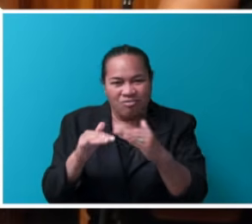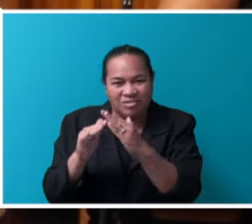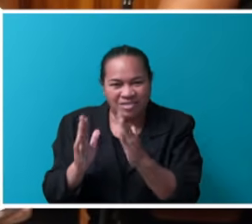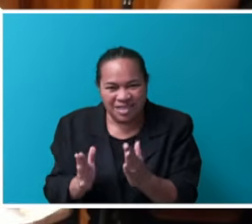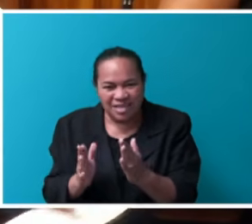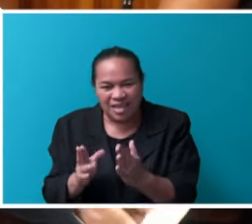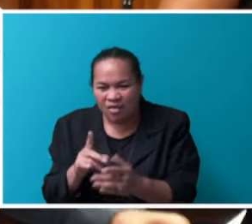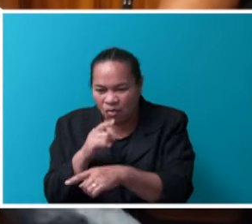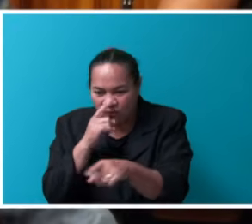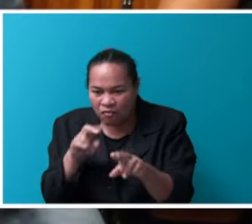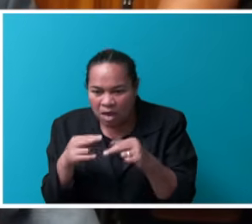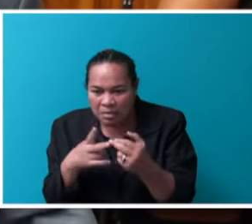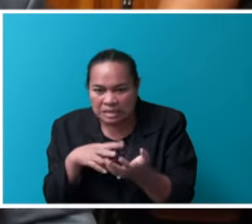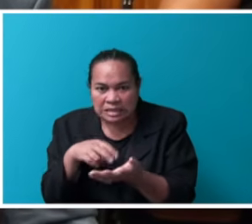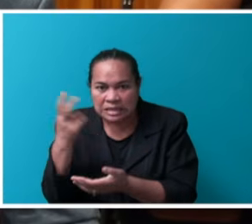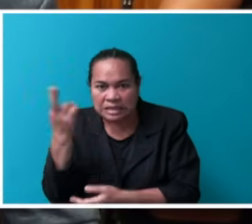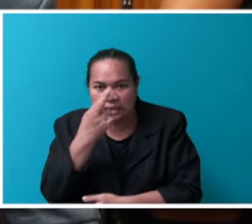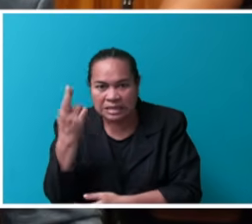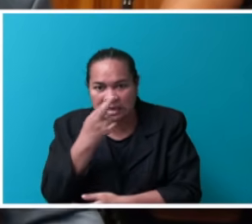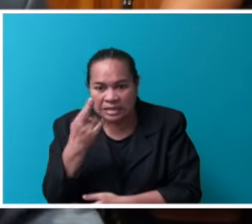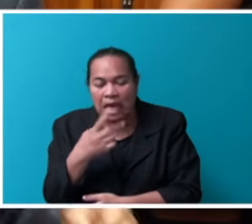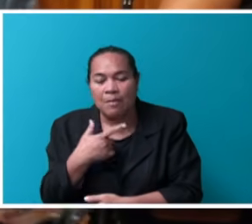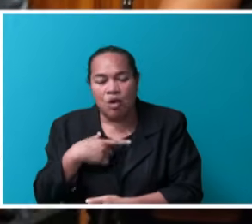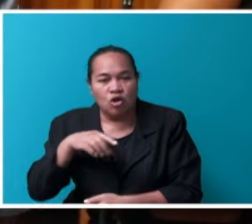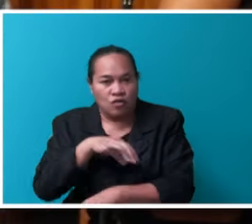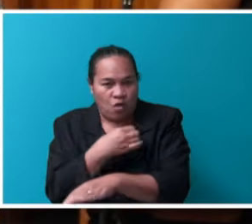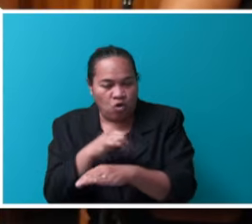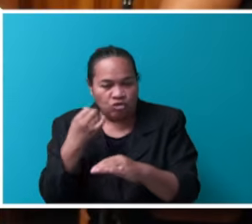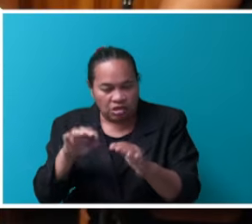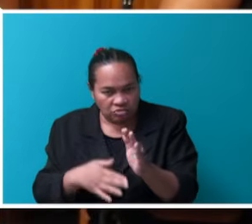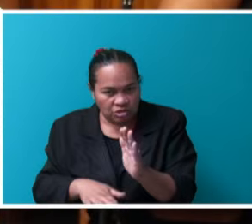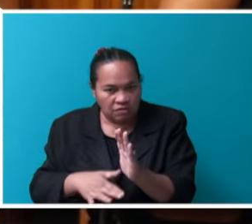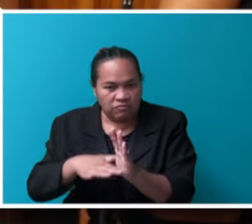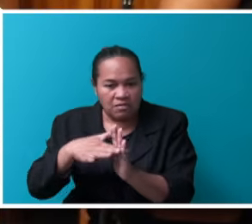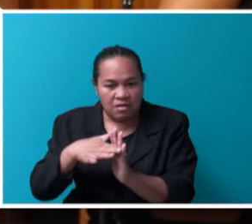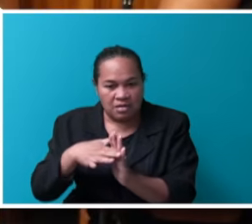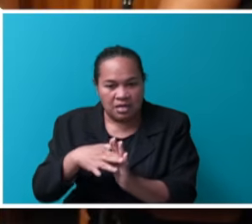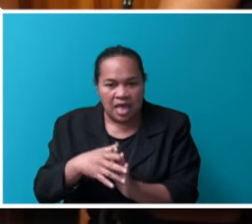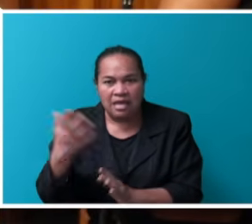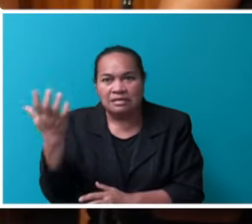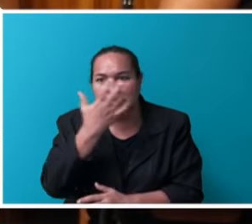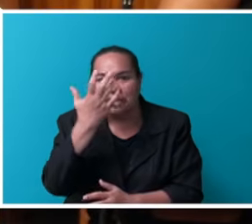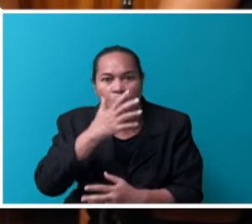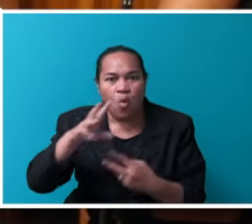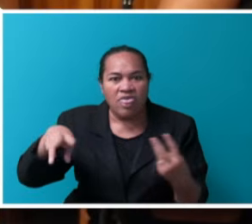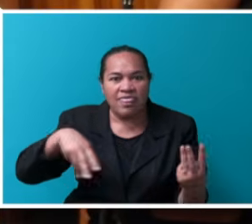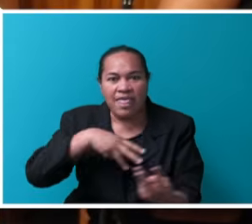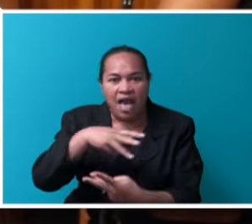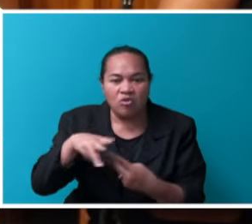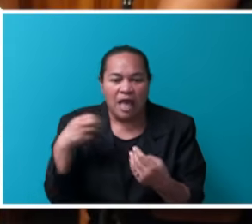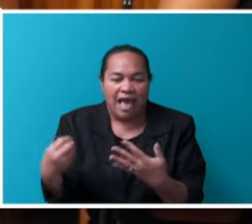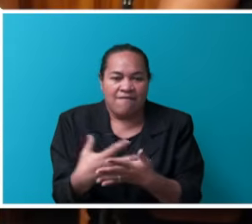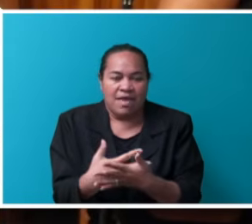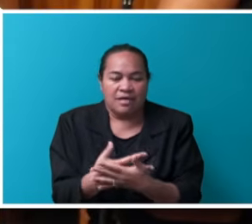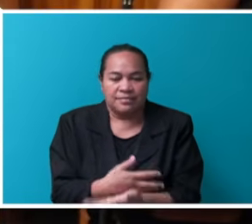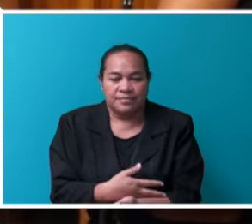communities, which are increasingly affected by rising sea levels and extreme weather events. Mr. Speaker, for improving